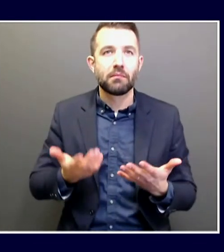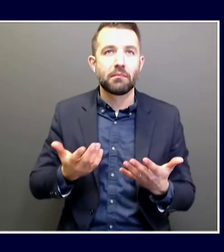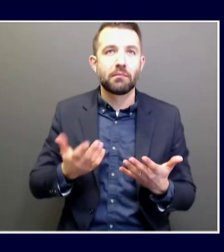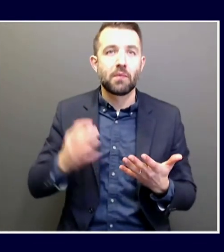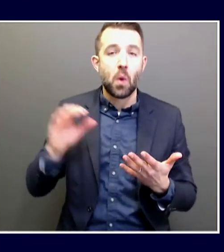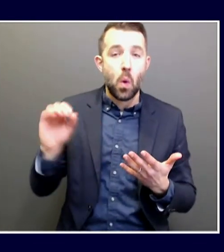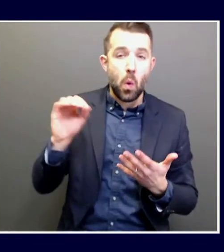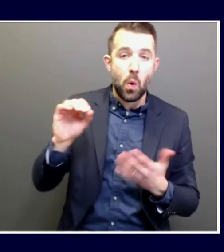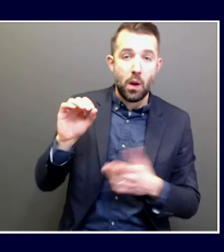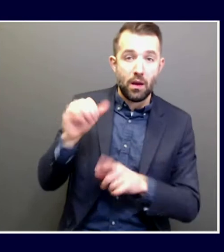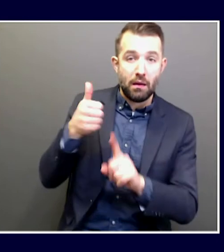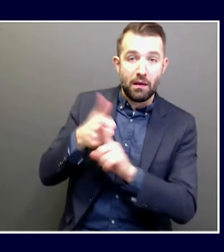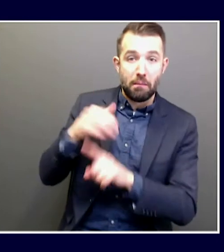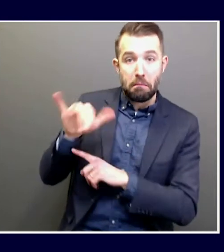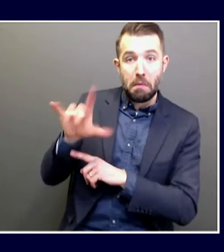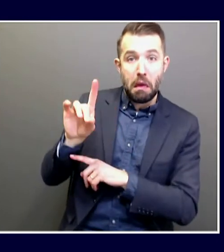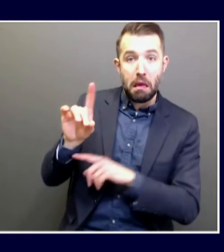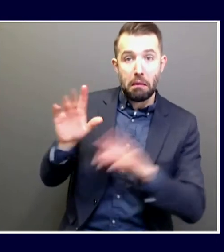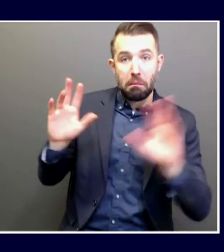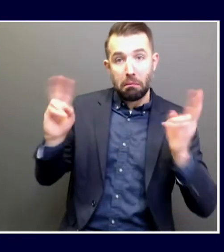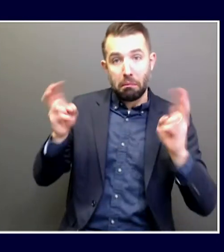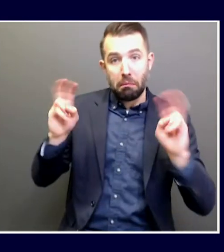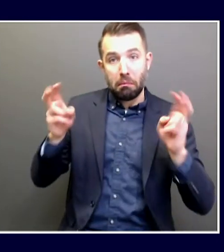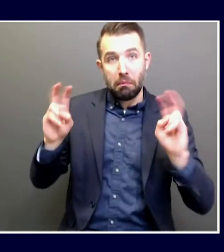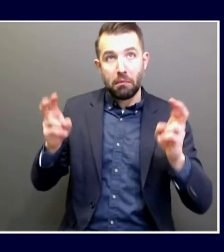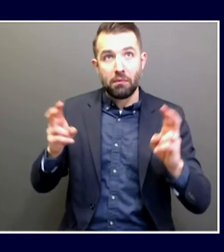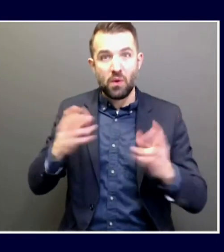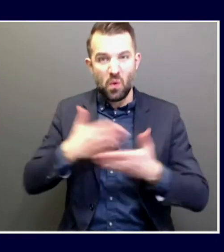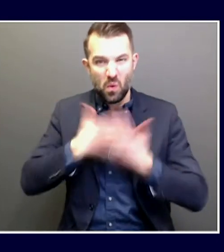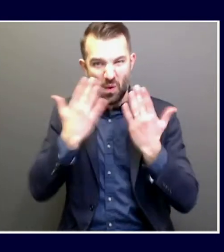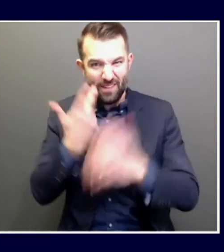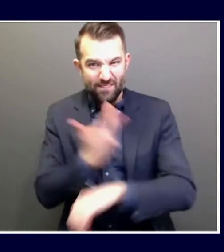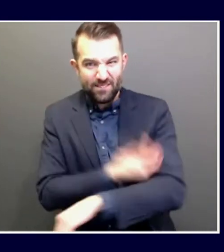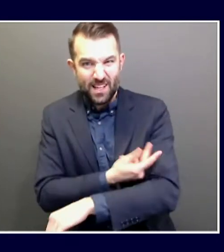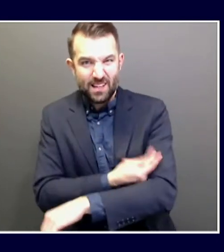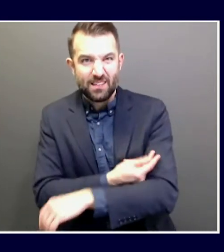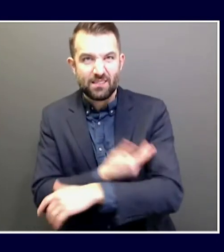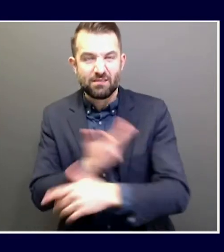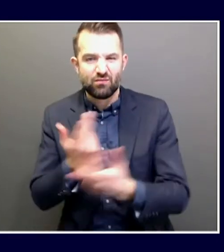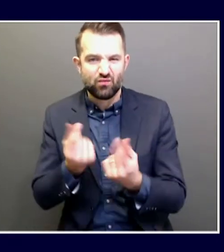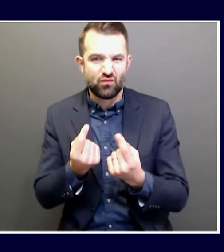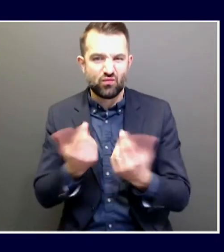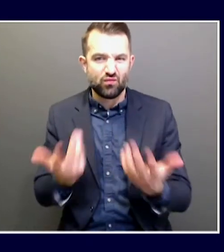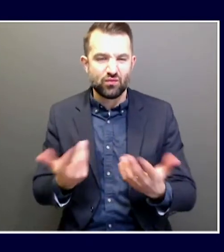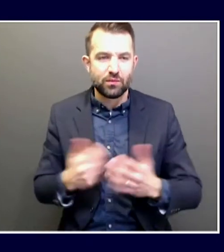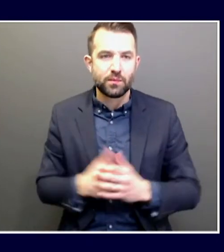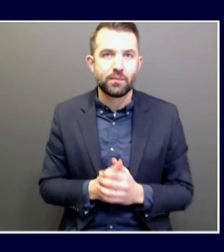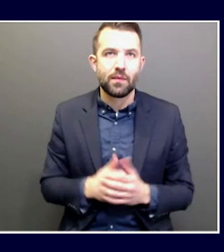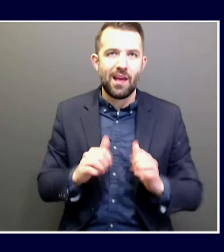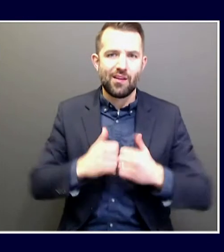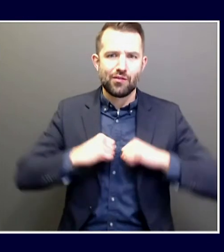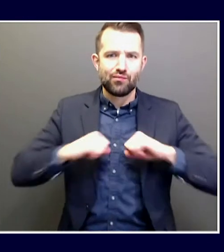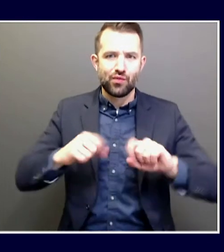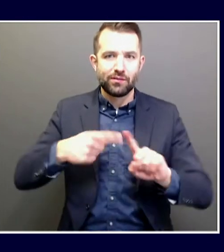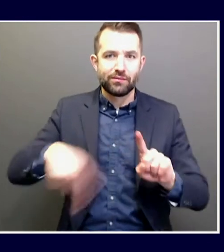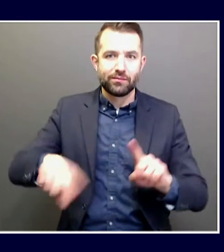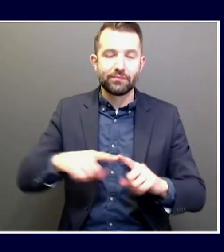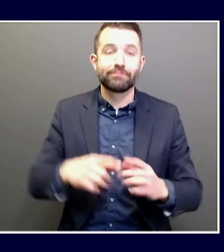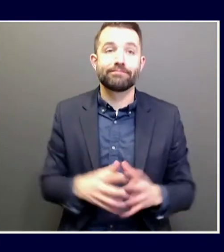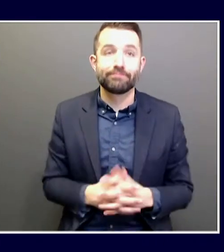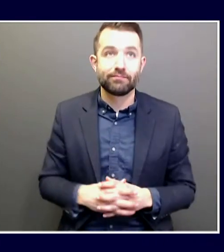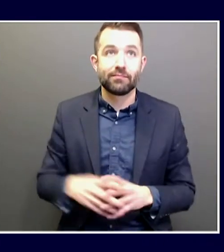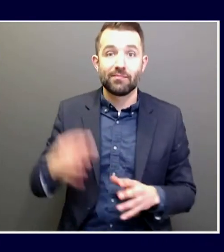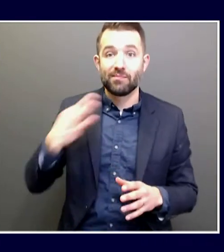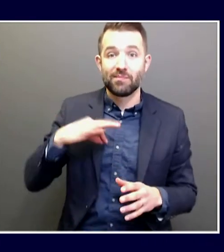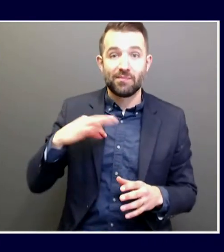get vaccinated. What's your take on this? Yep. Chris, Maine is not alone in seeing an increase in number of children who